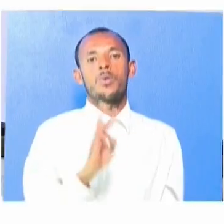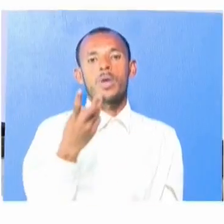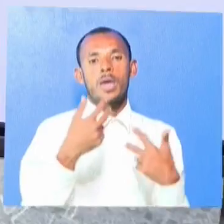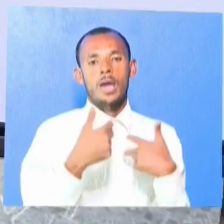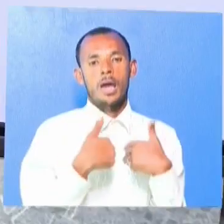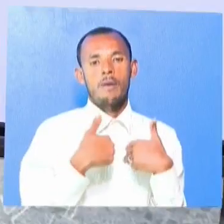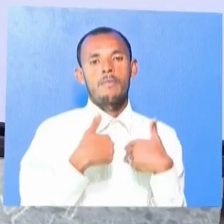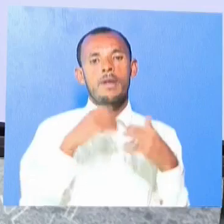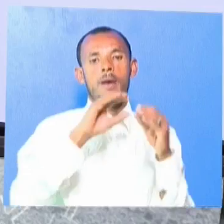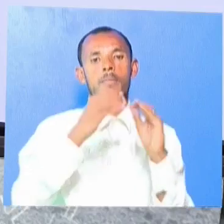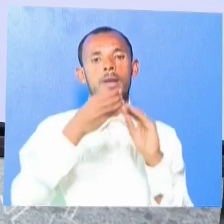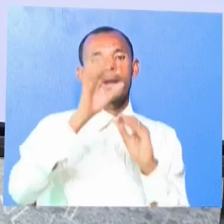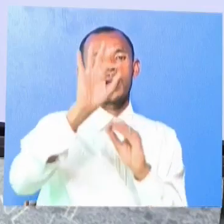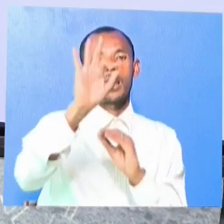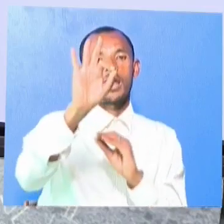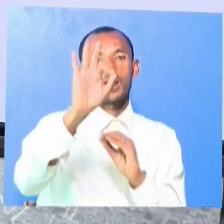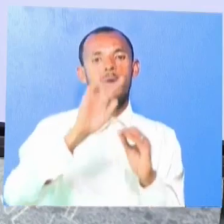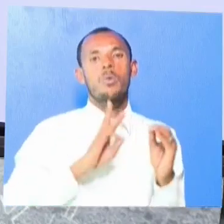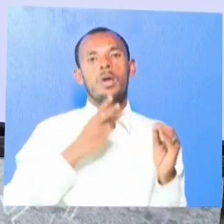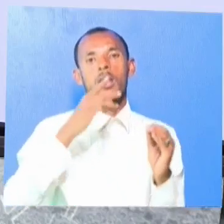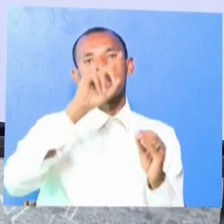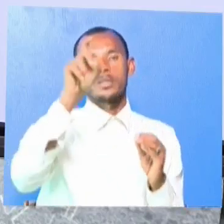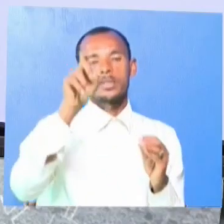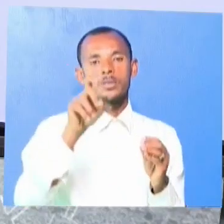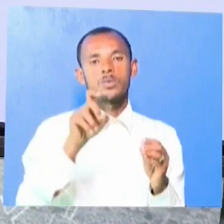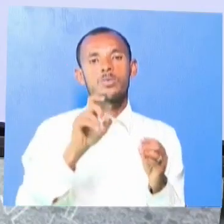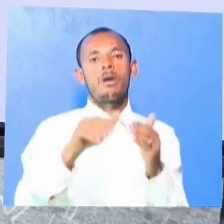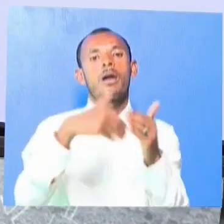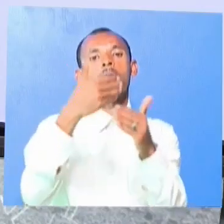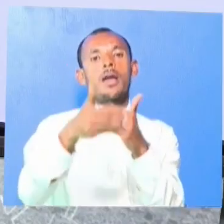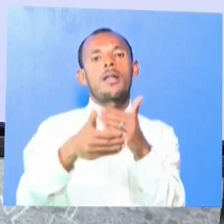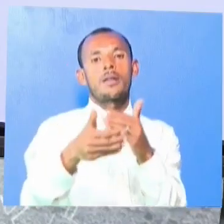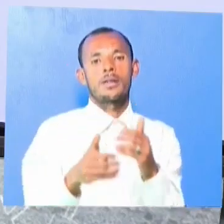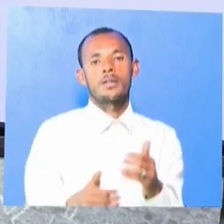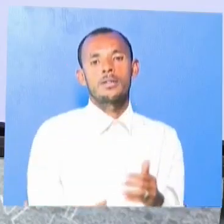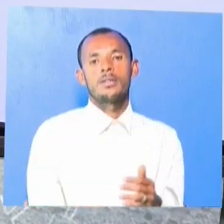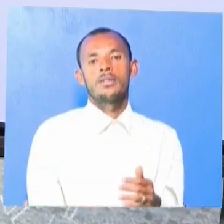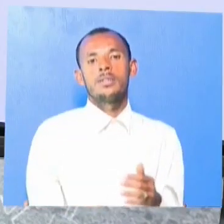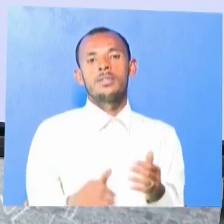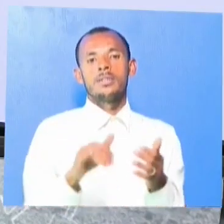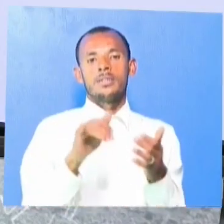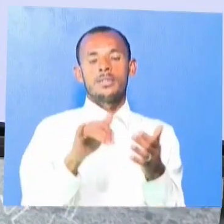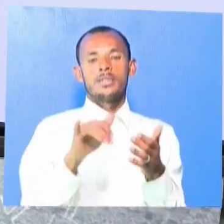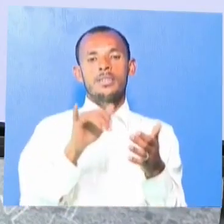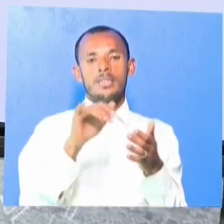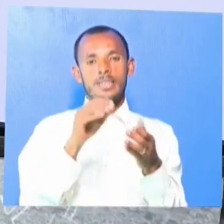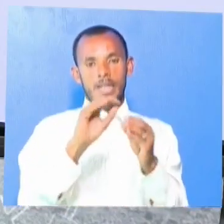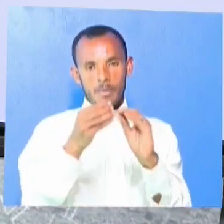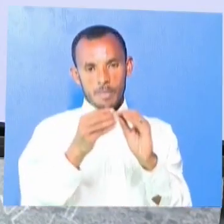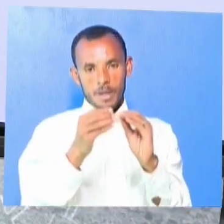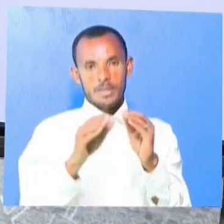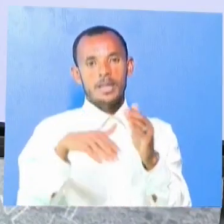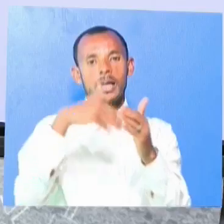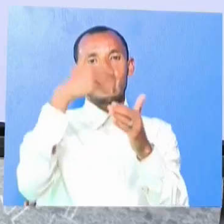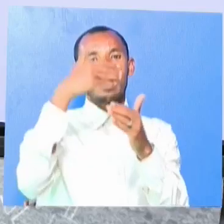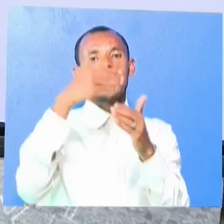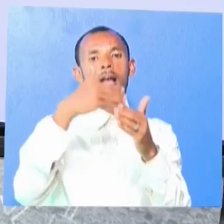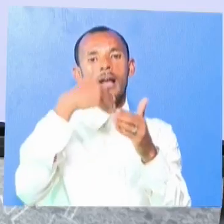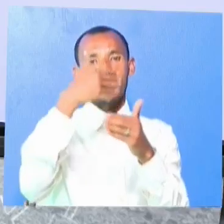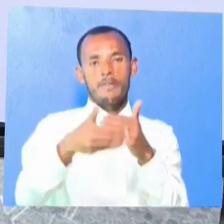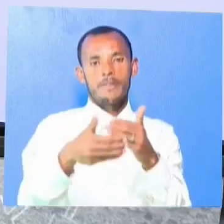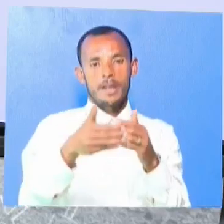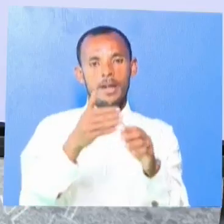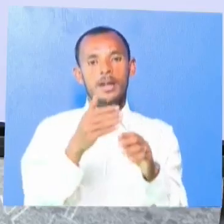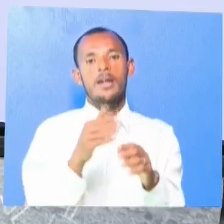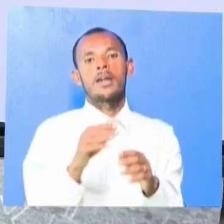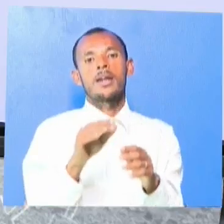here. So we are asked to find successor. So the number that comes after 9, what's the number?